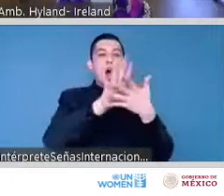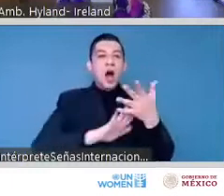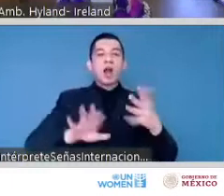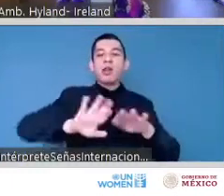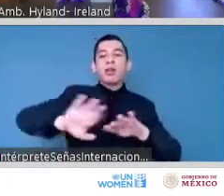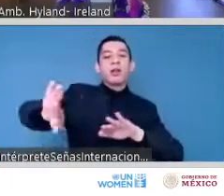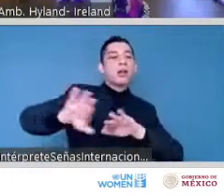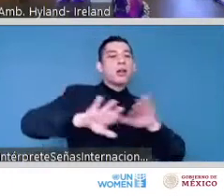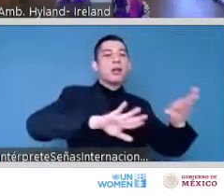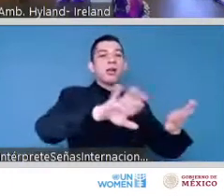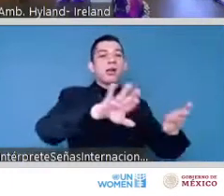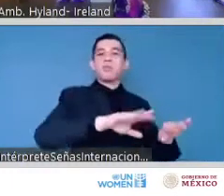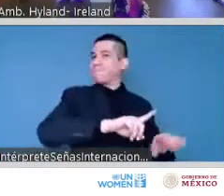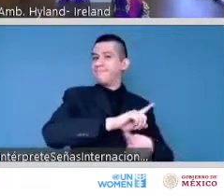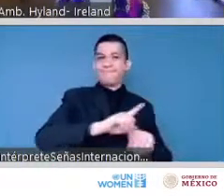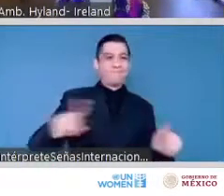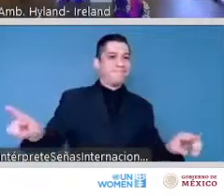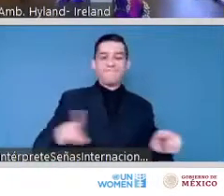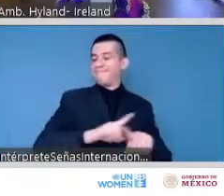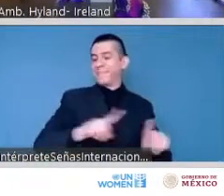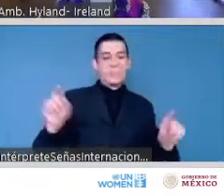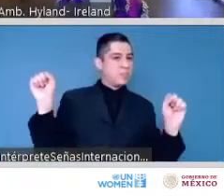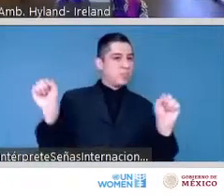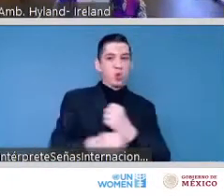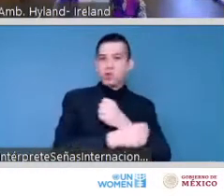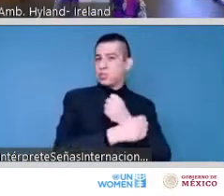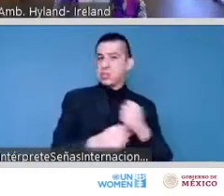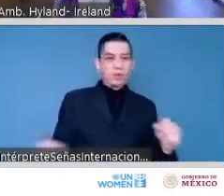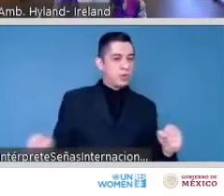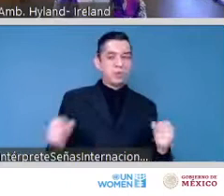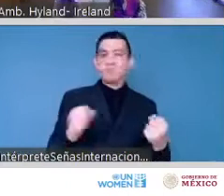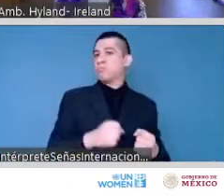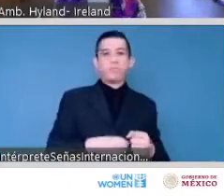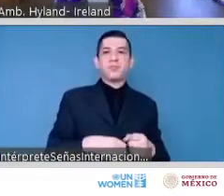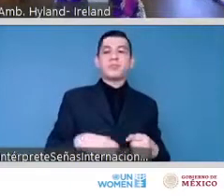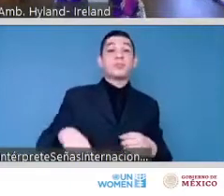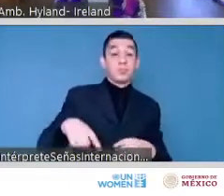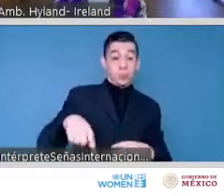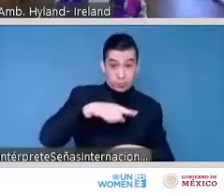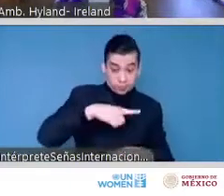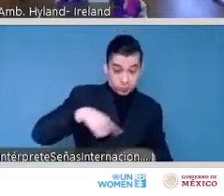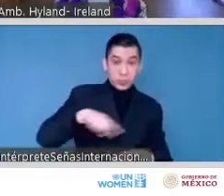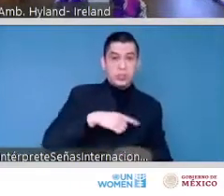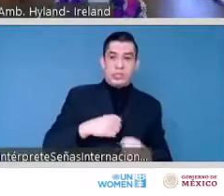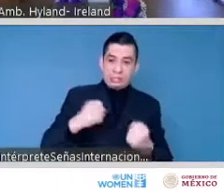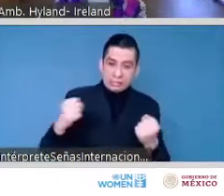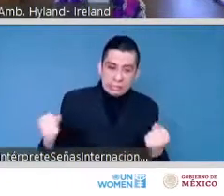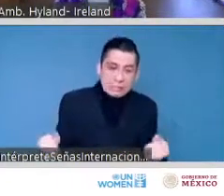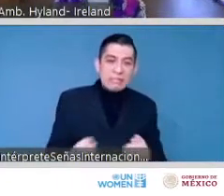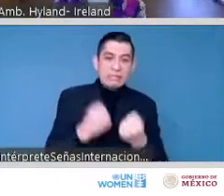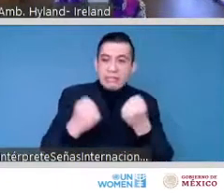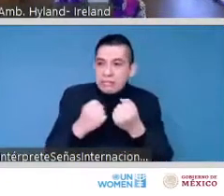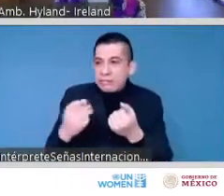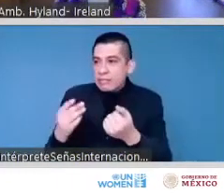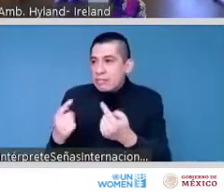that there be substantive rather than formal equality in application. It also prohibits sexual